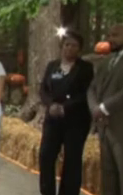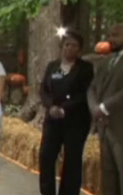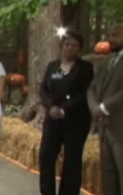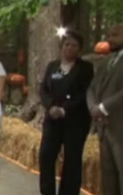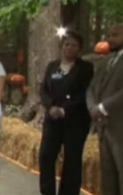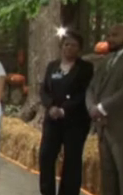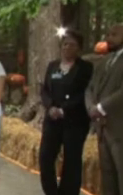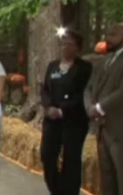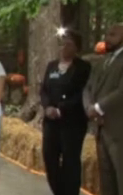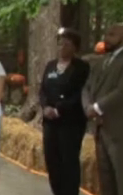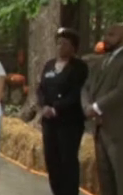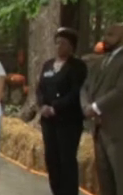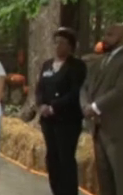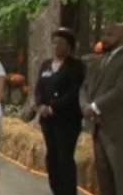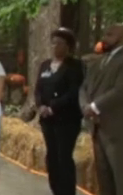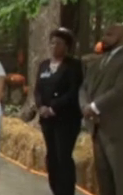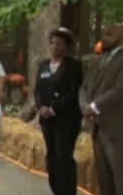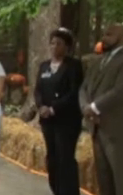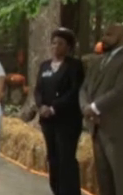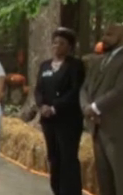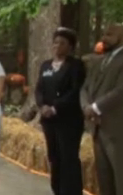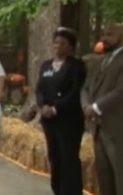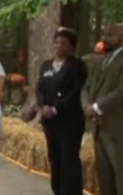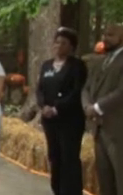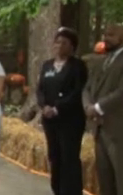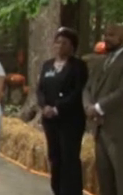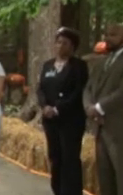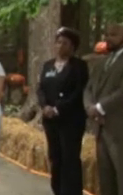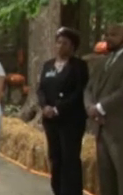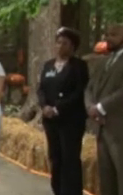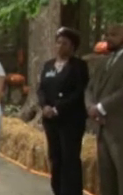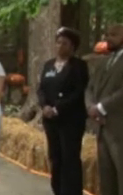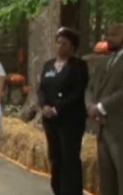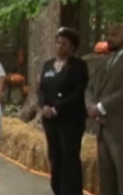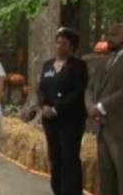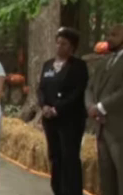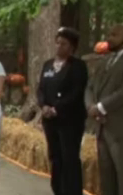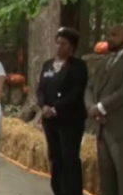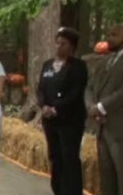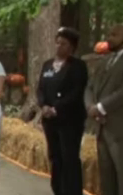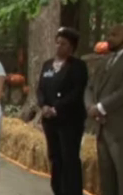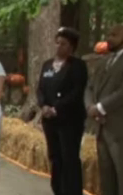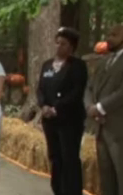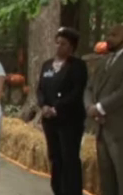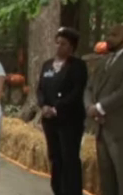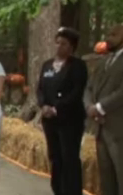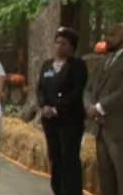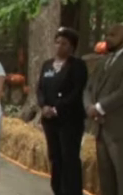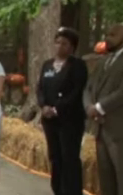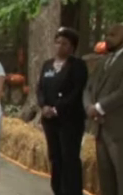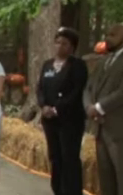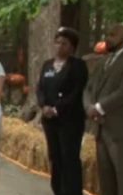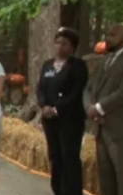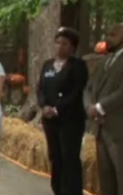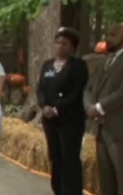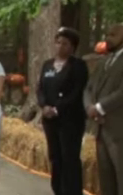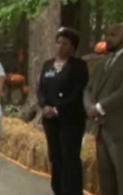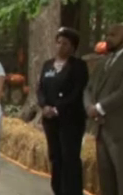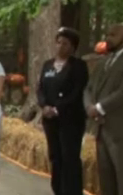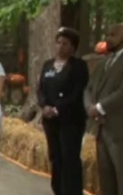So now that I've shanked a couple introductions, I might as well get off of those and start talking